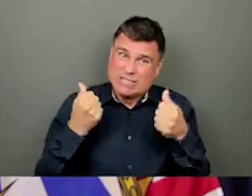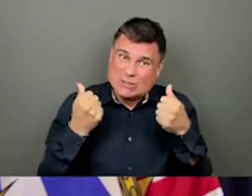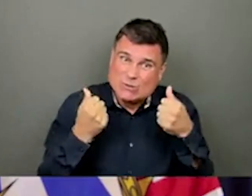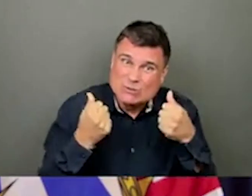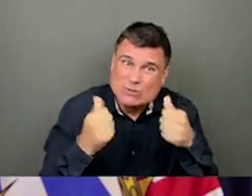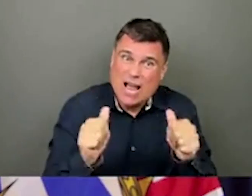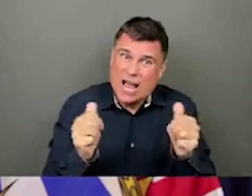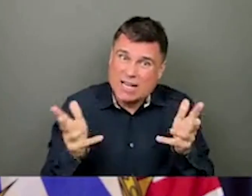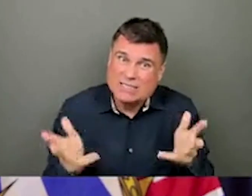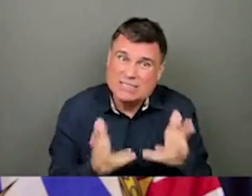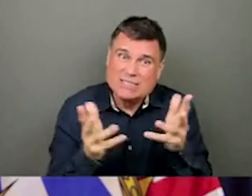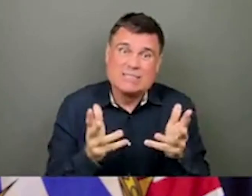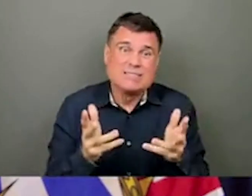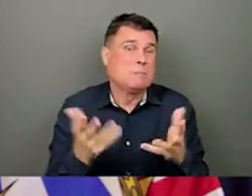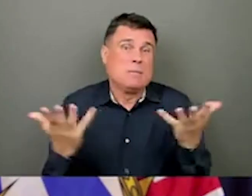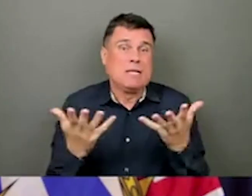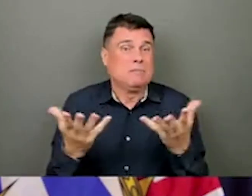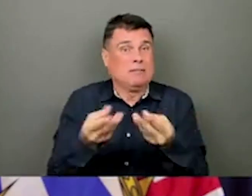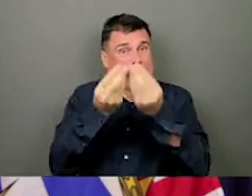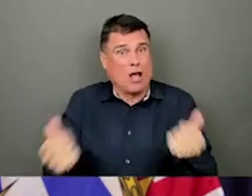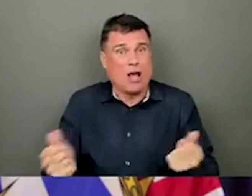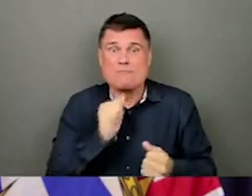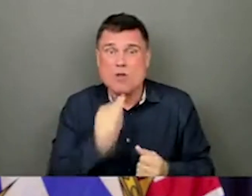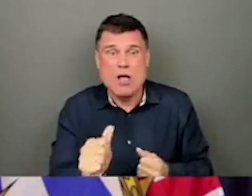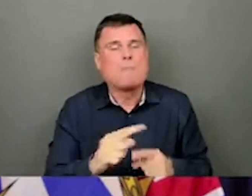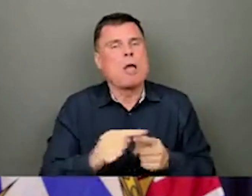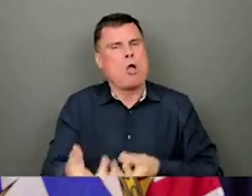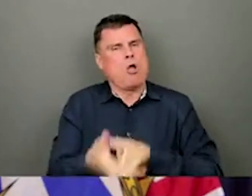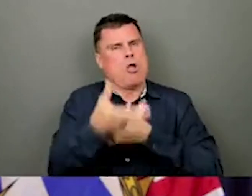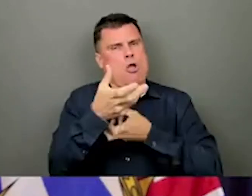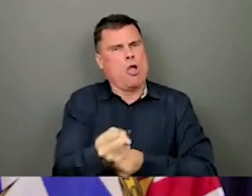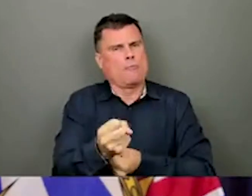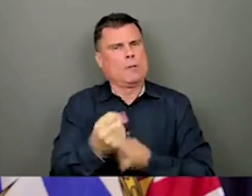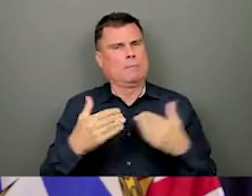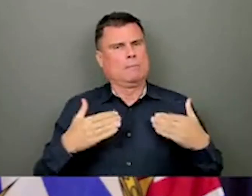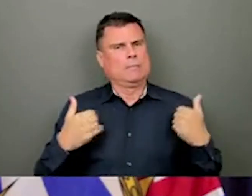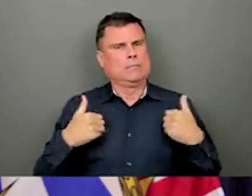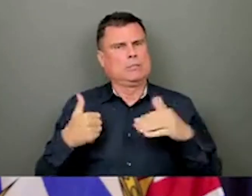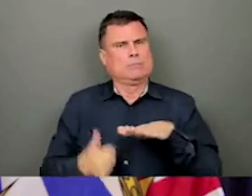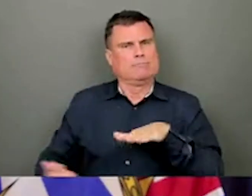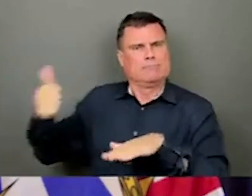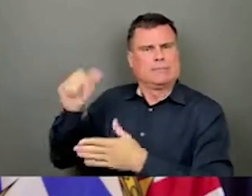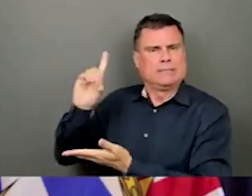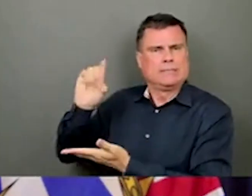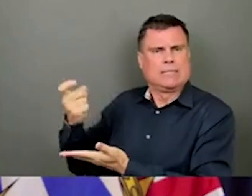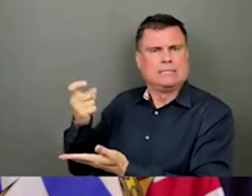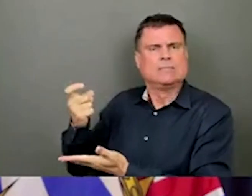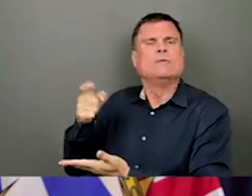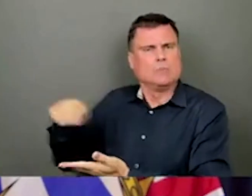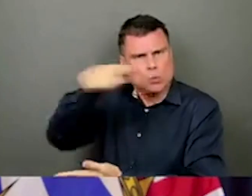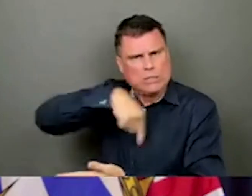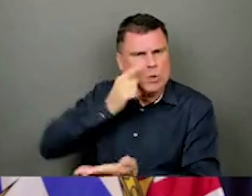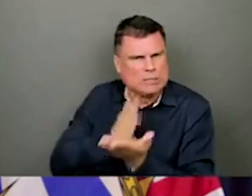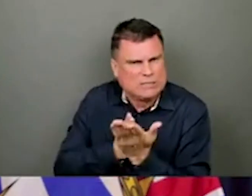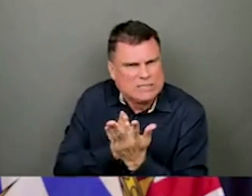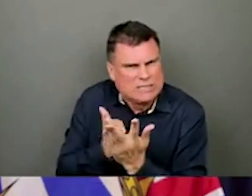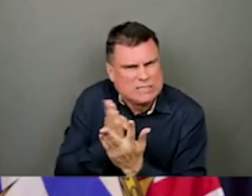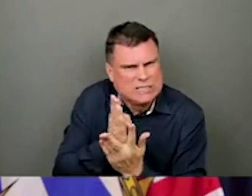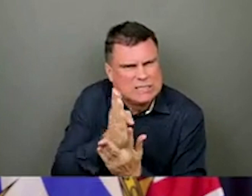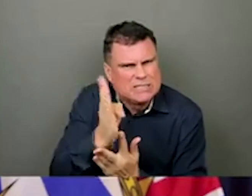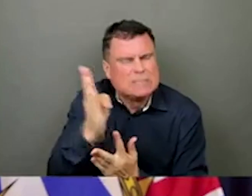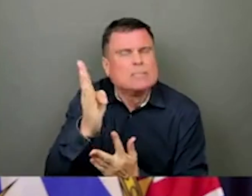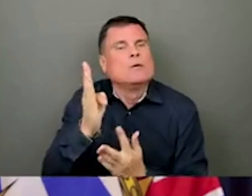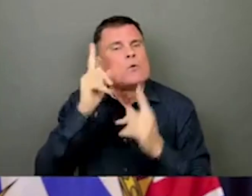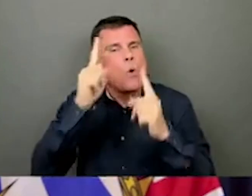very confident. Minister Dix and his team have been working with citizen services throughout the summer to make sure that technologies can be ready to